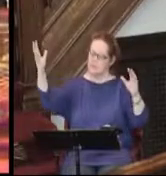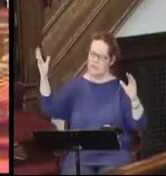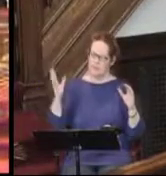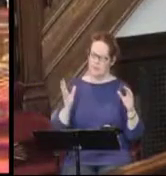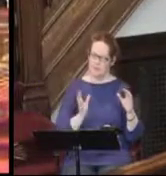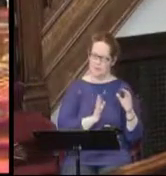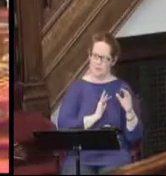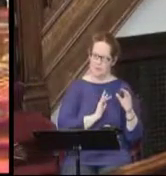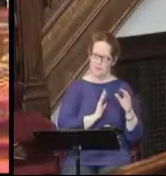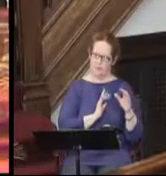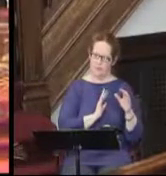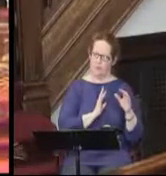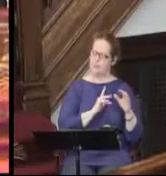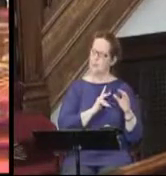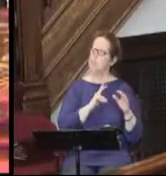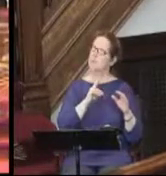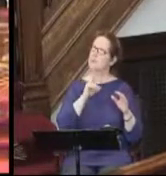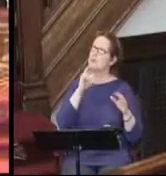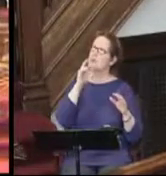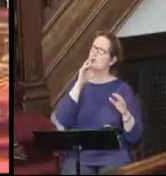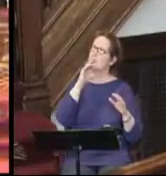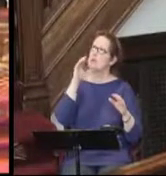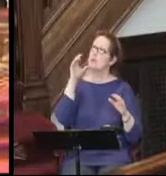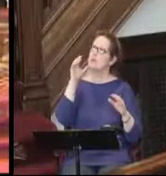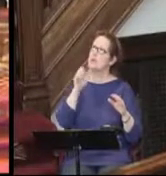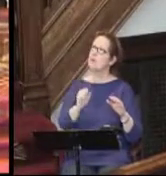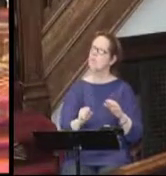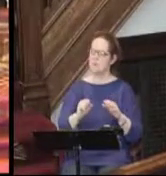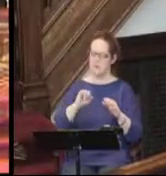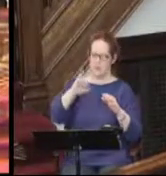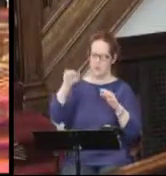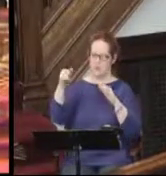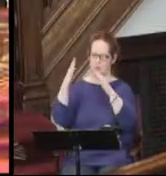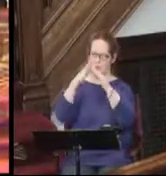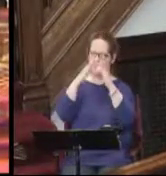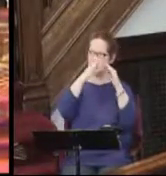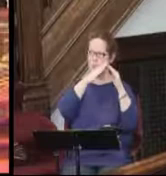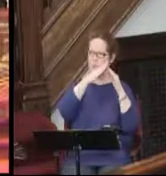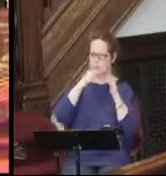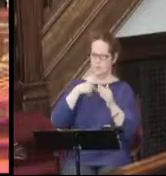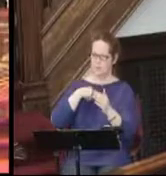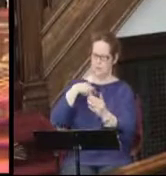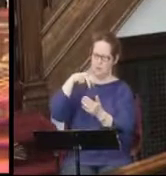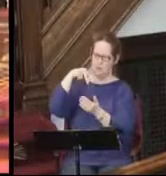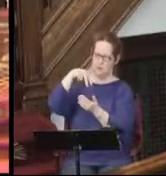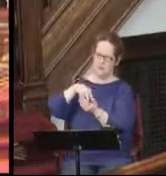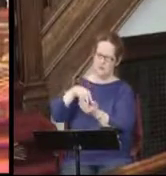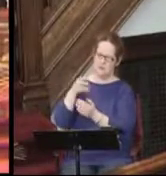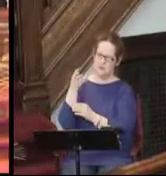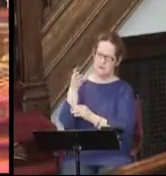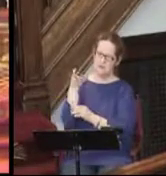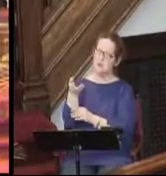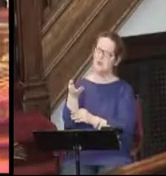so fair. I stood in old